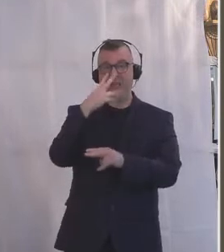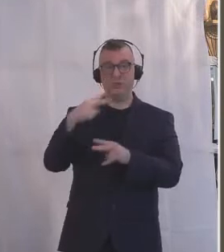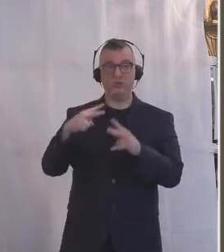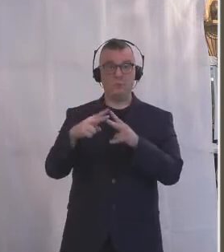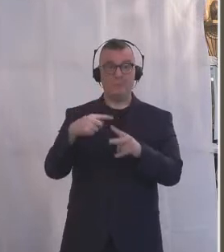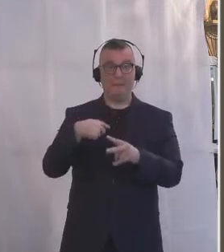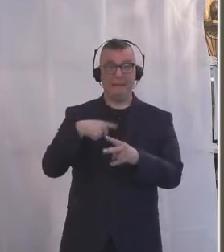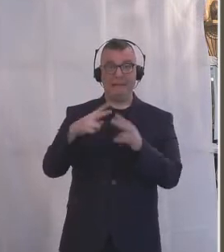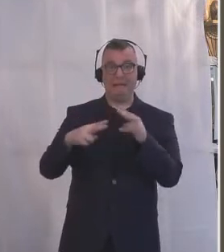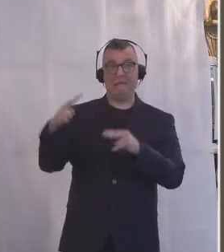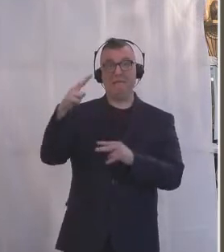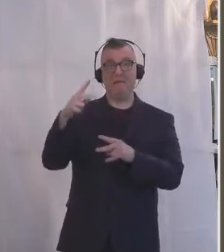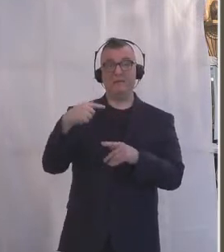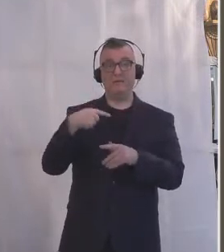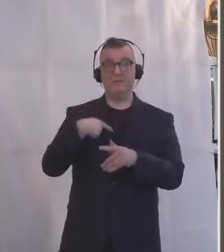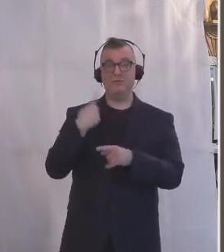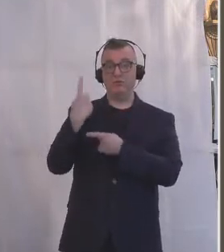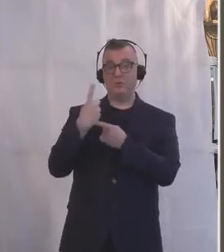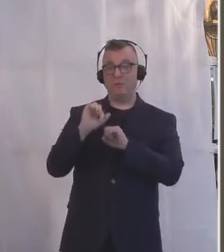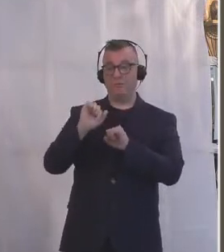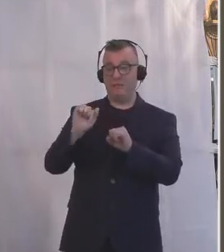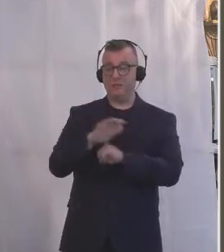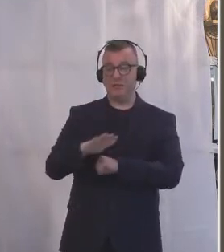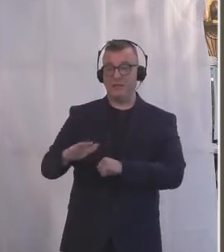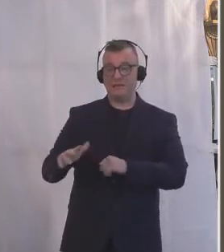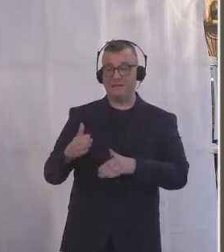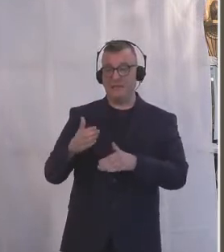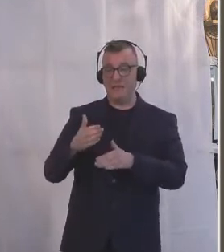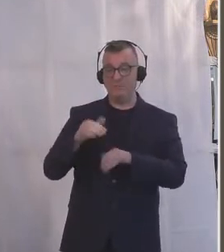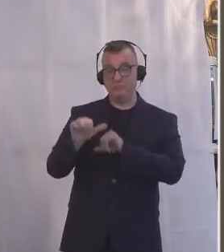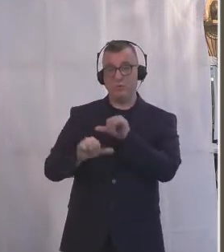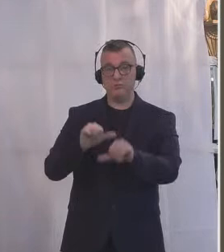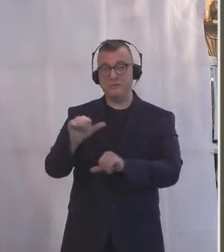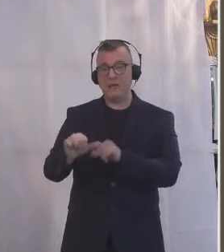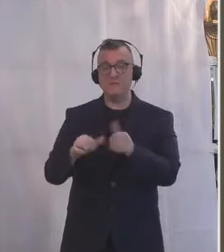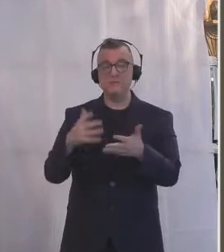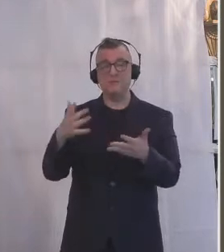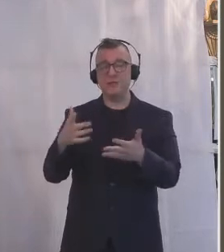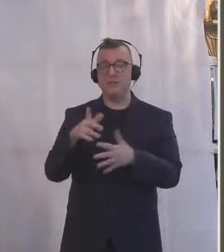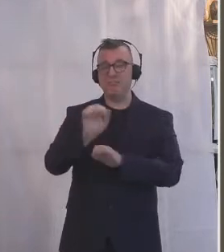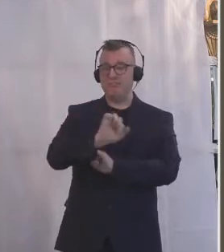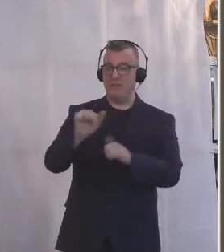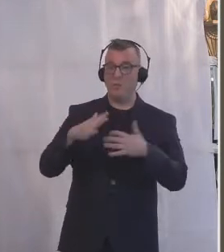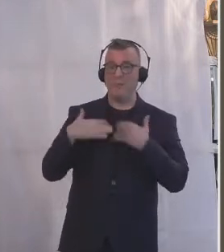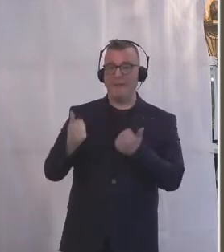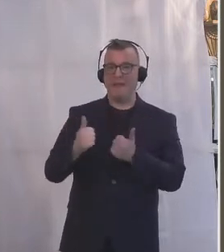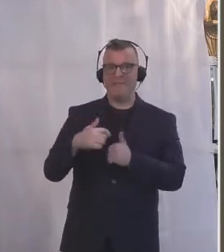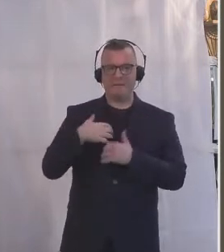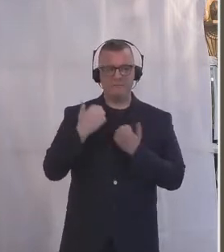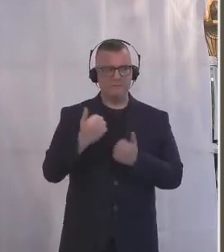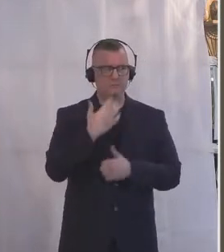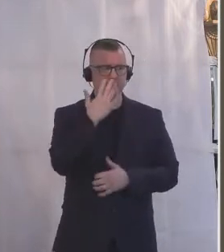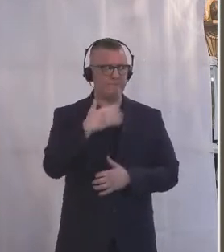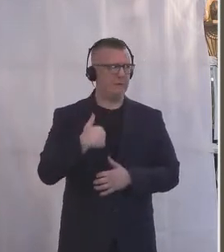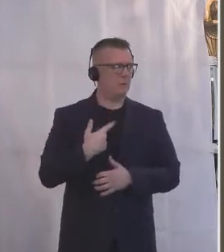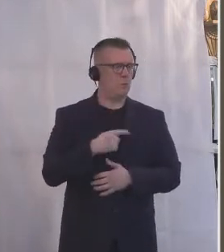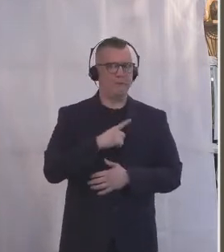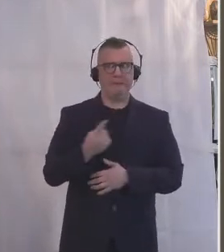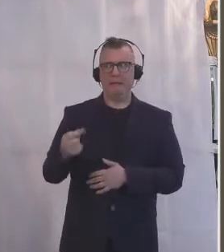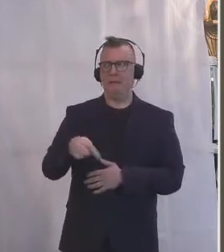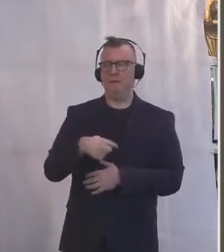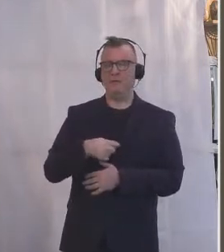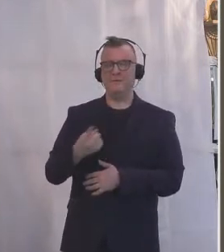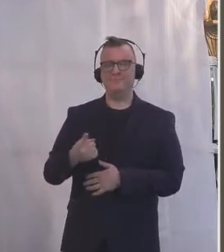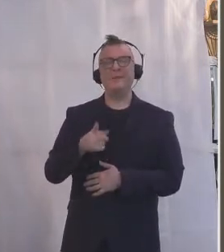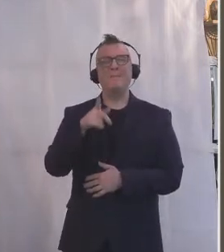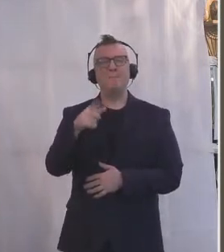childcare practices and looking after their mental well-being. I'm feeling very much like an imposter, but actually, what I've always tried to do,